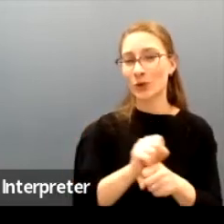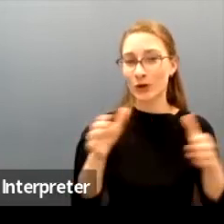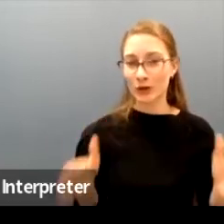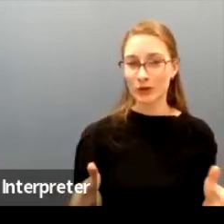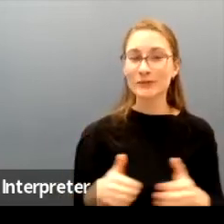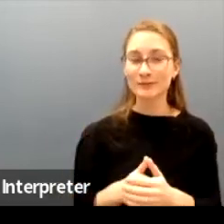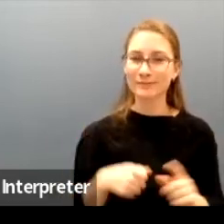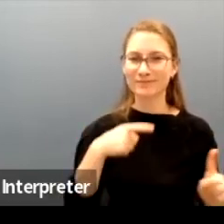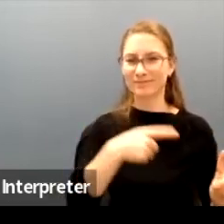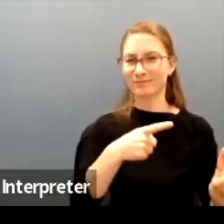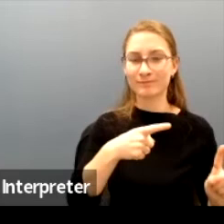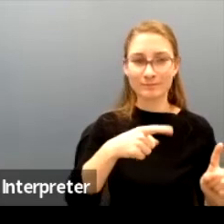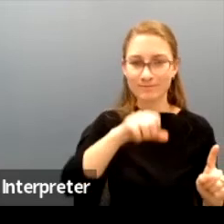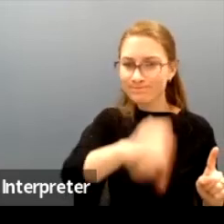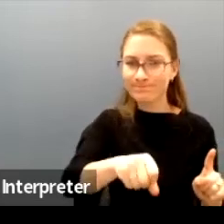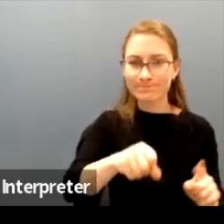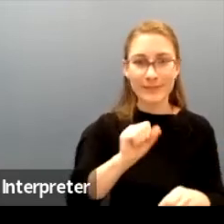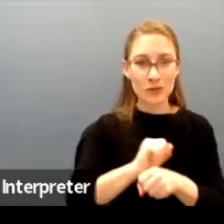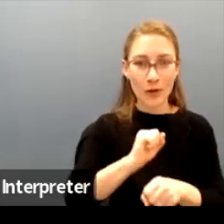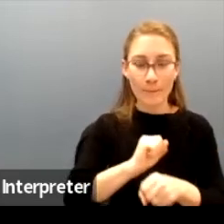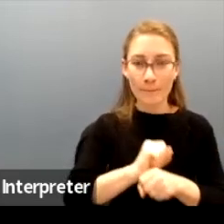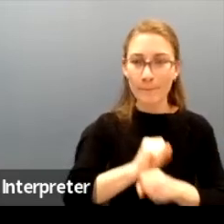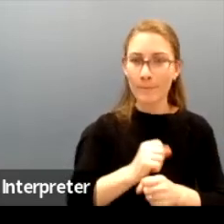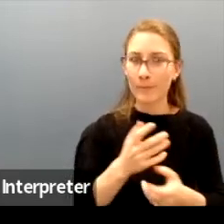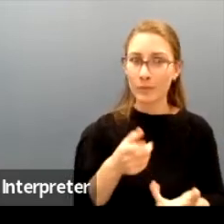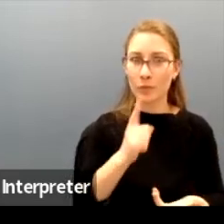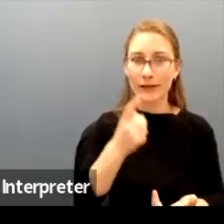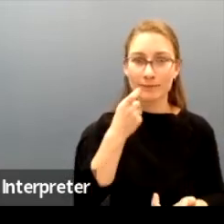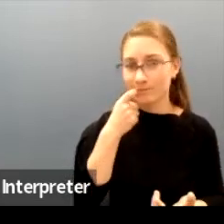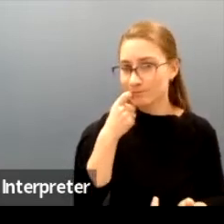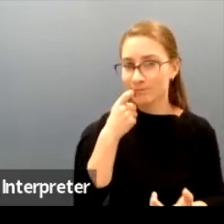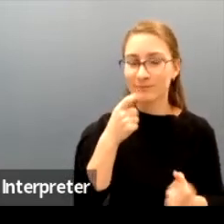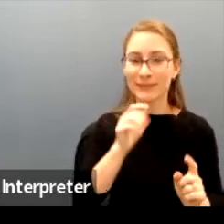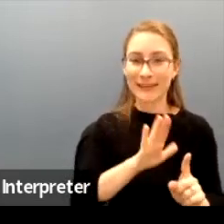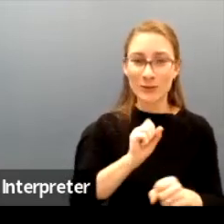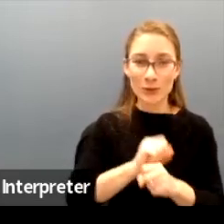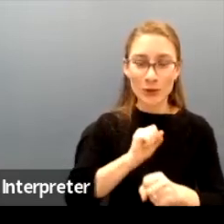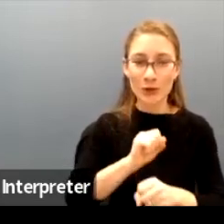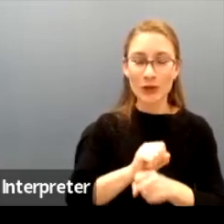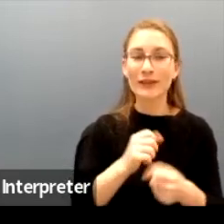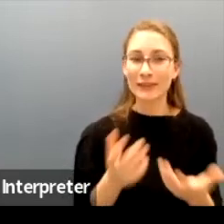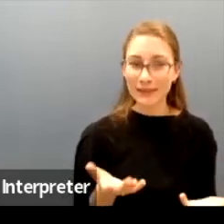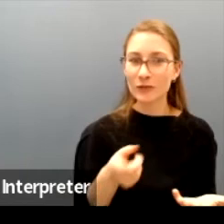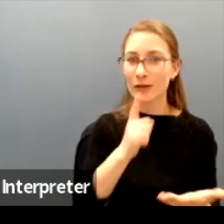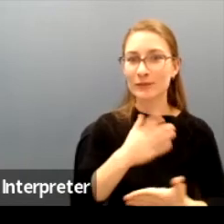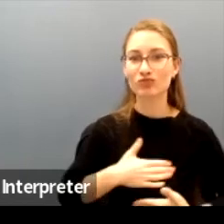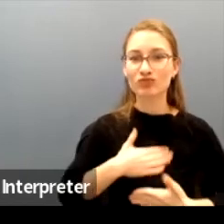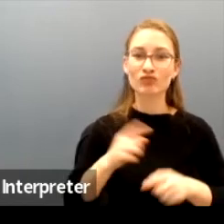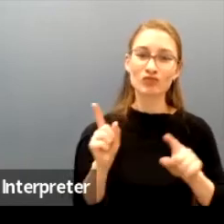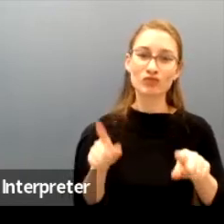job. Michael is a workaholic in a non-workaholic way. He just really loves being at work with his